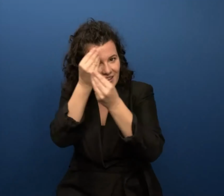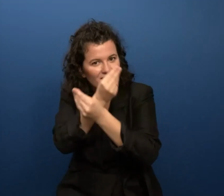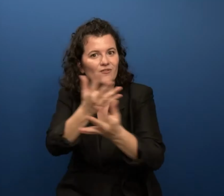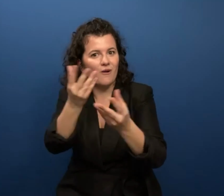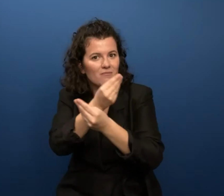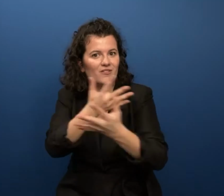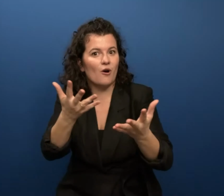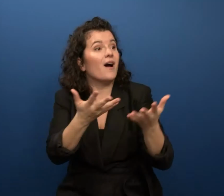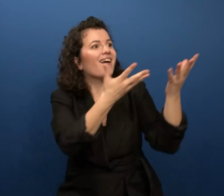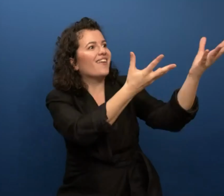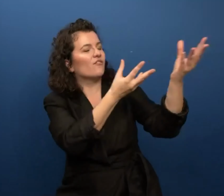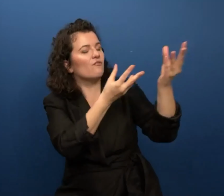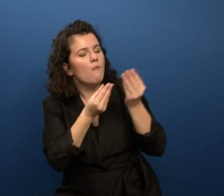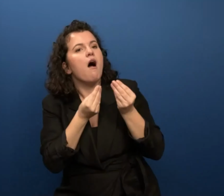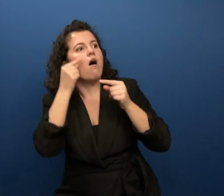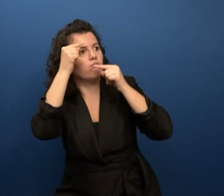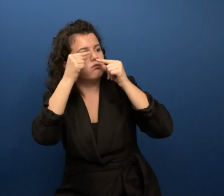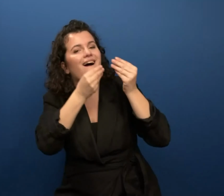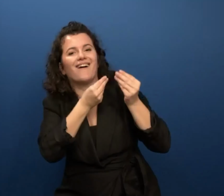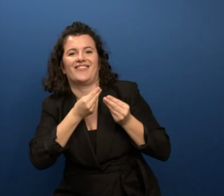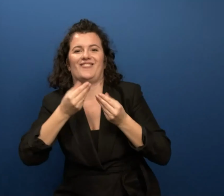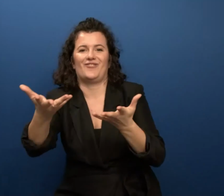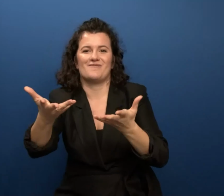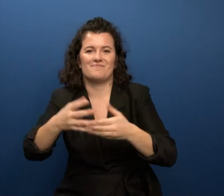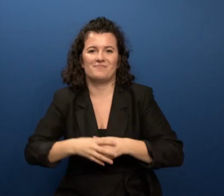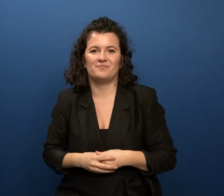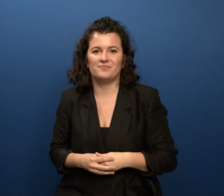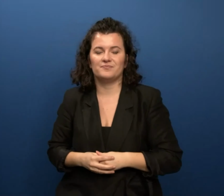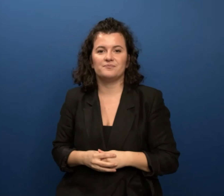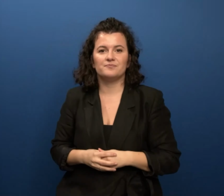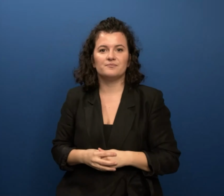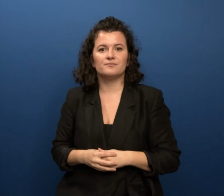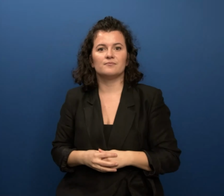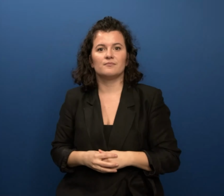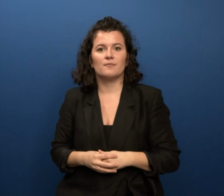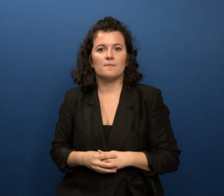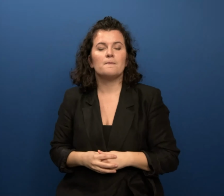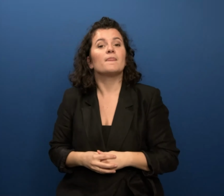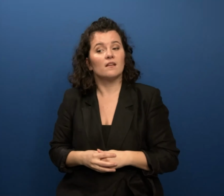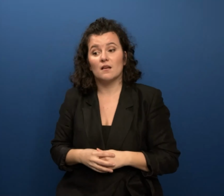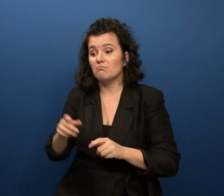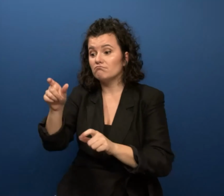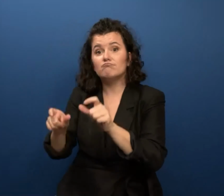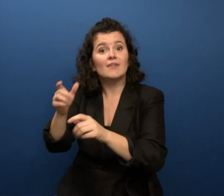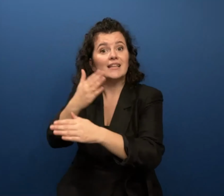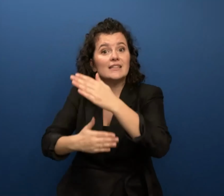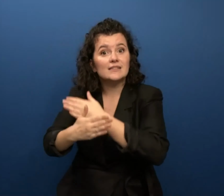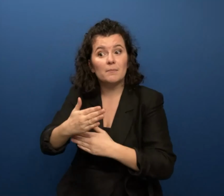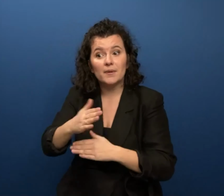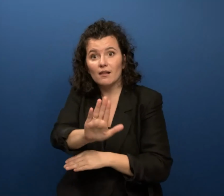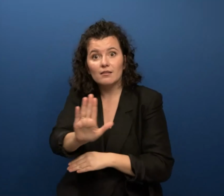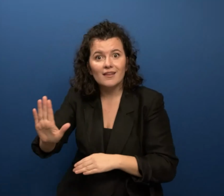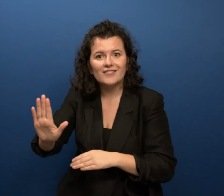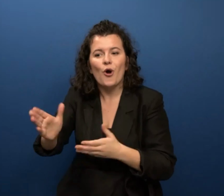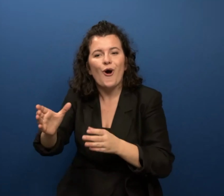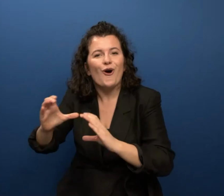respond. Then the use of internet has allowed the indigenous person with disability to communicate with each other, even with the distance. So you remember